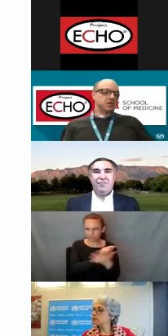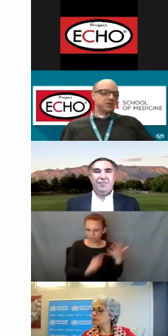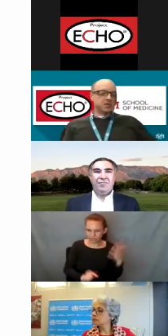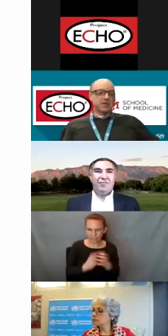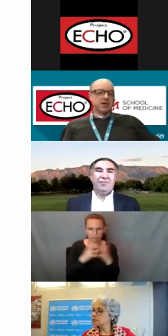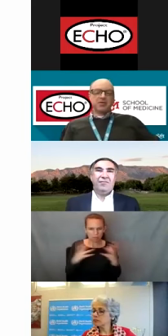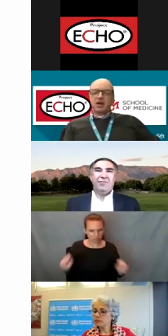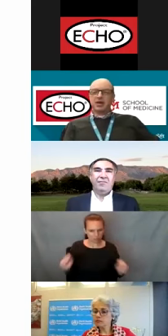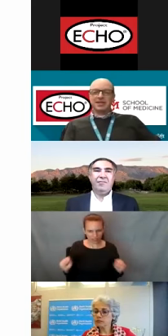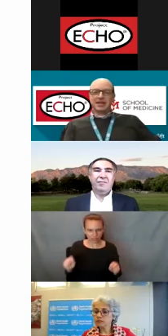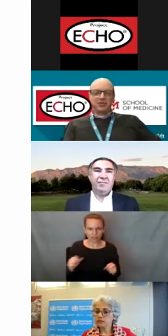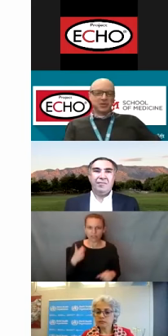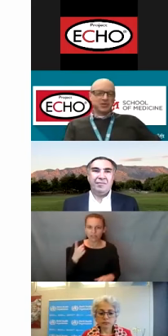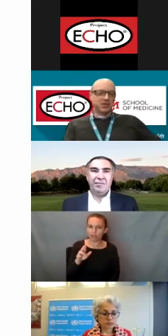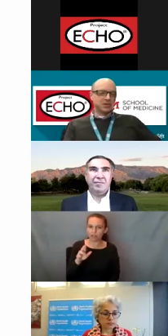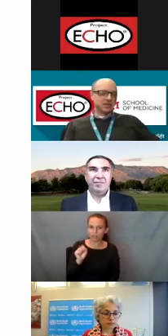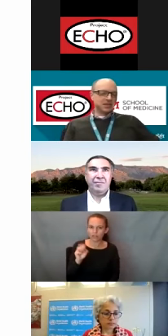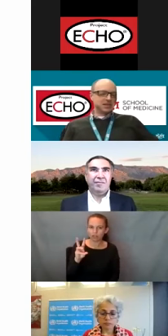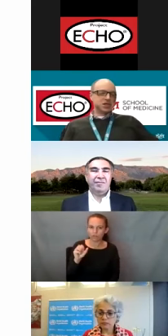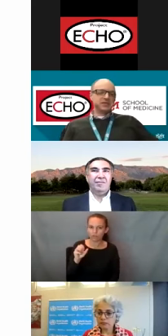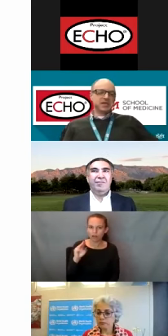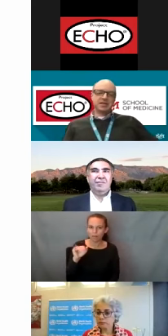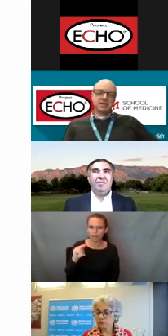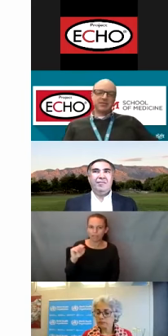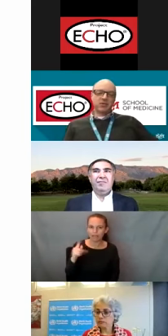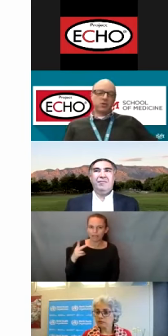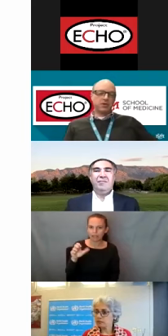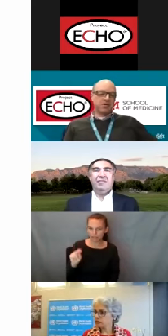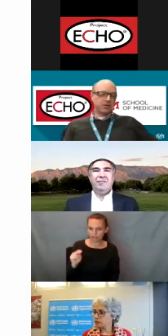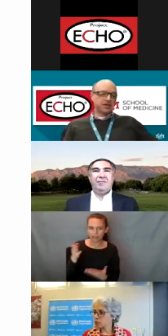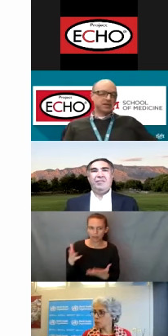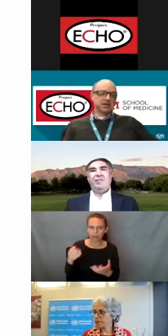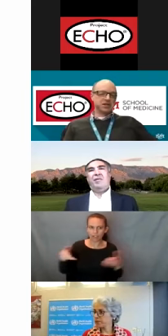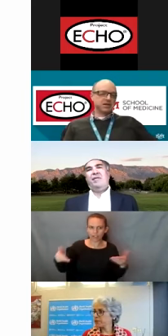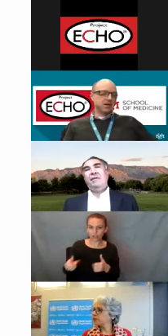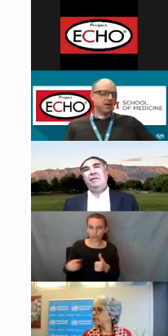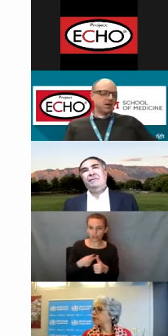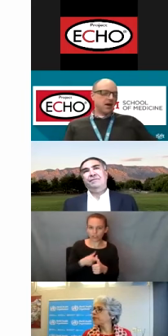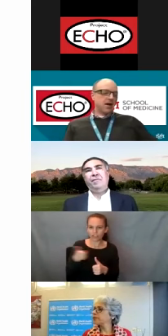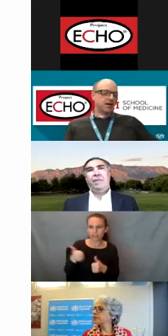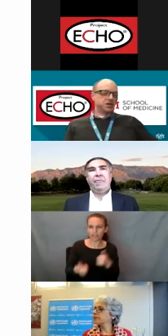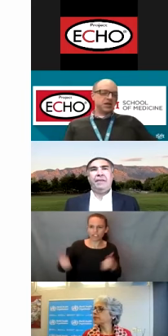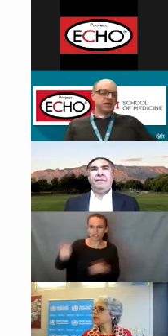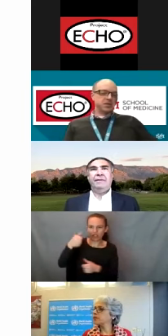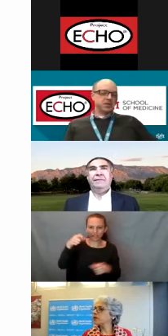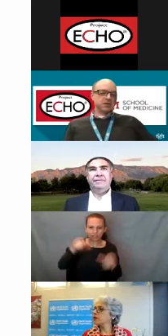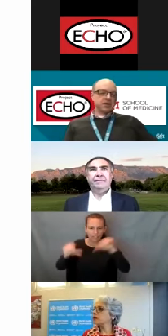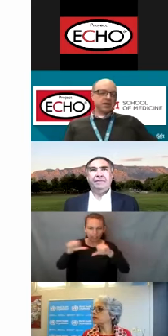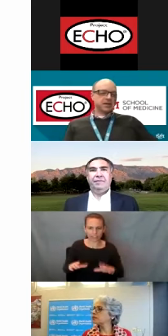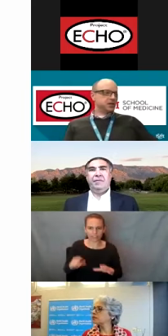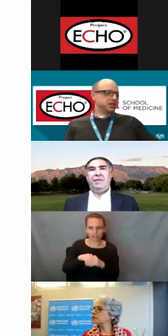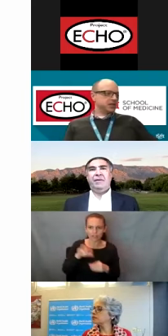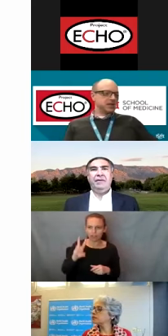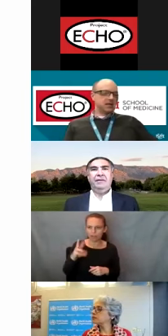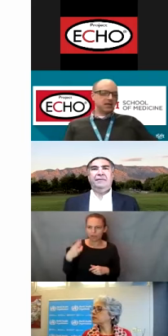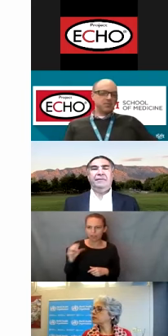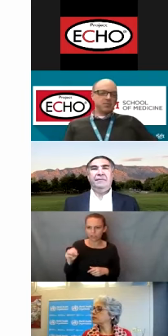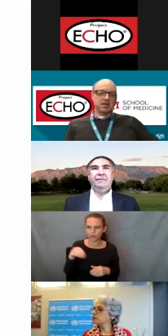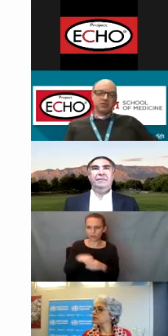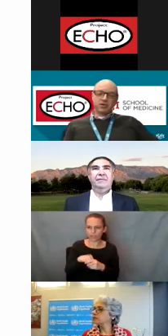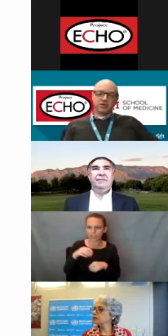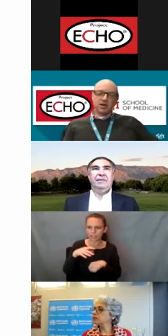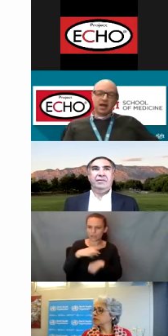Dr. Soumya Swaminathan, I would like to introduce first, is Chief Scientist of the World Health Organization in Geneva, Switzerland, and she's an